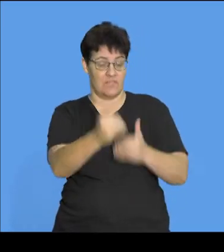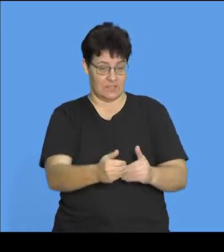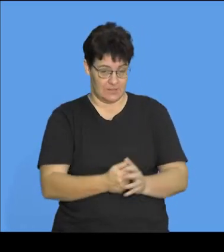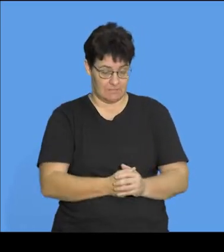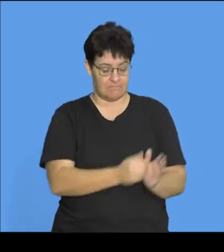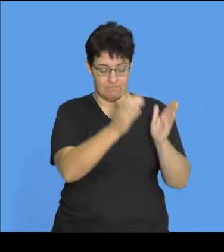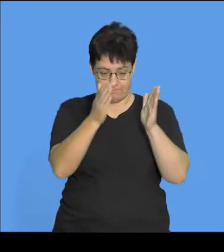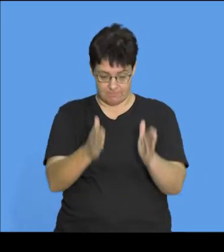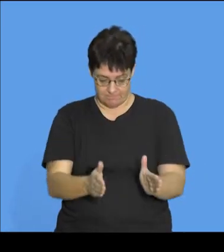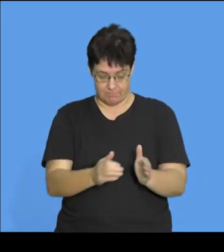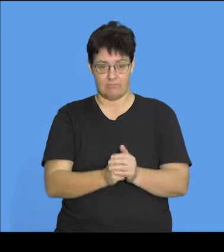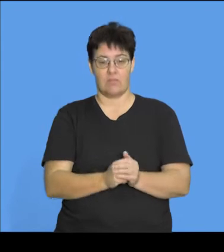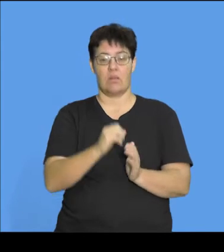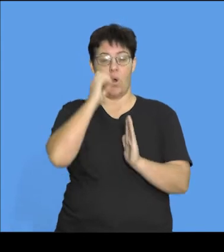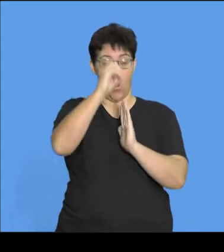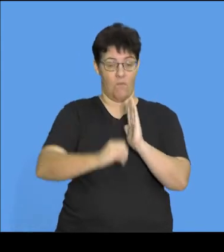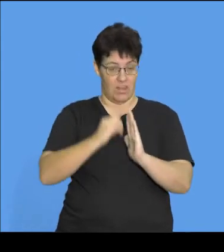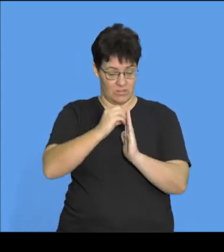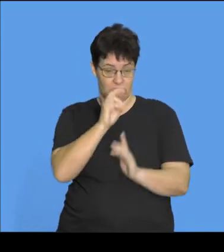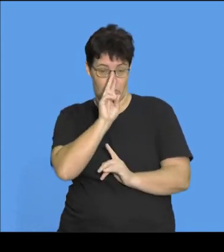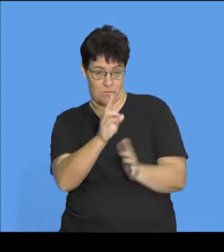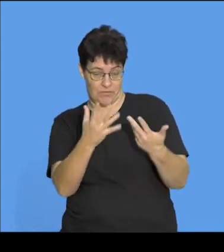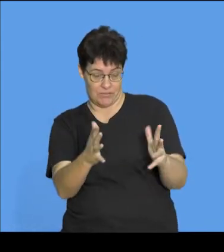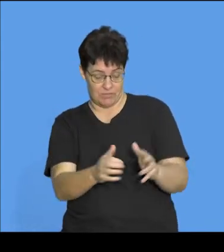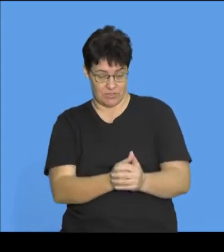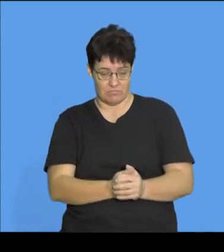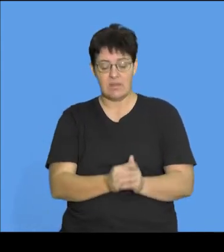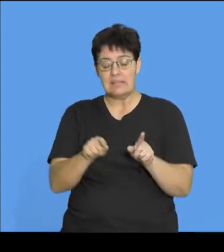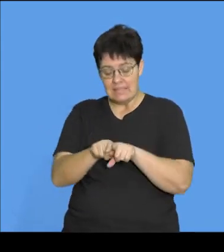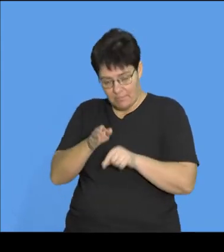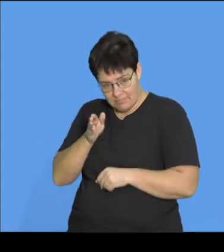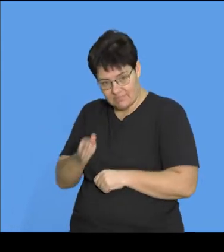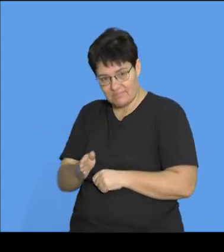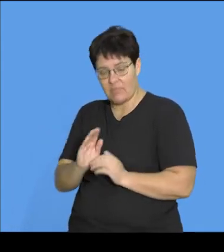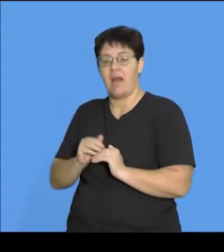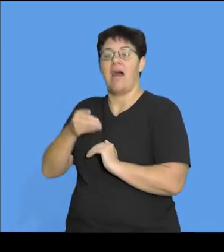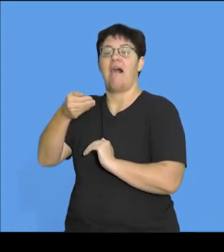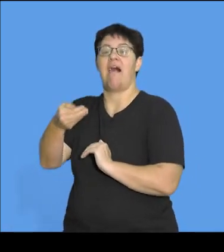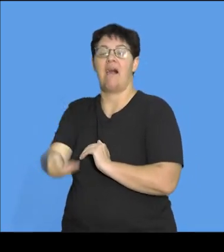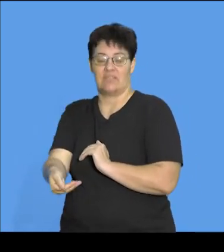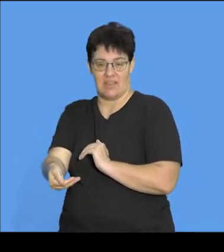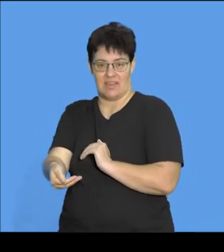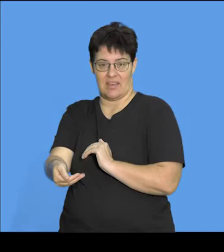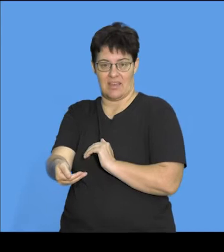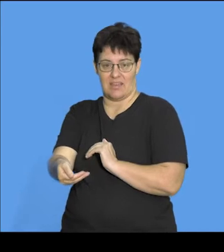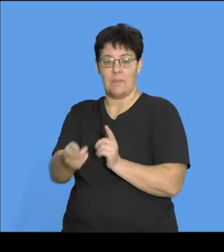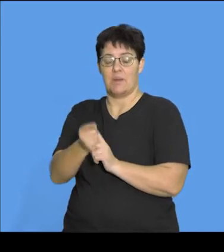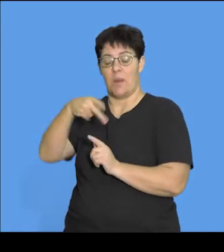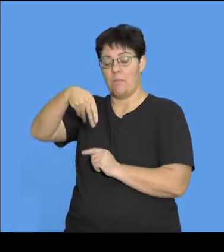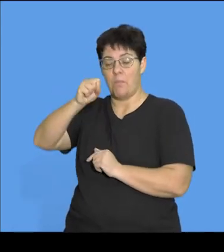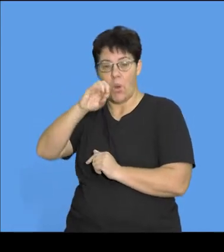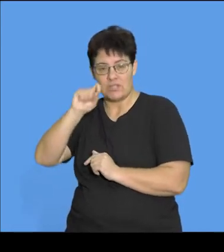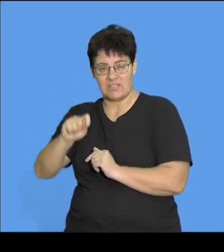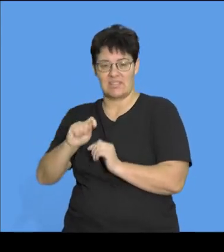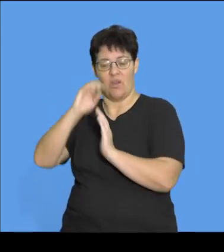have ovulation, which we've just looked at, as well as we see what happens after ovulation, and we call that the